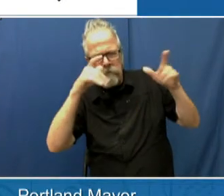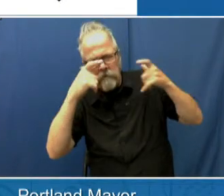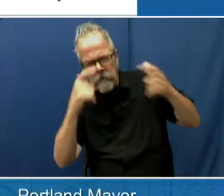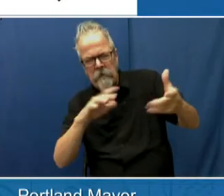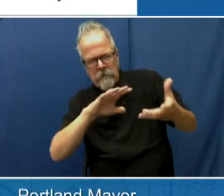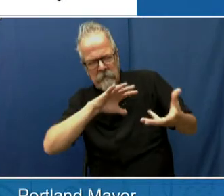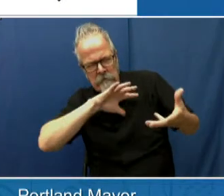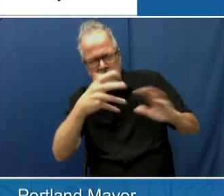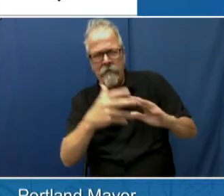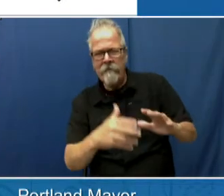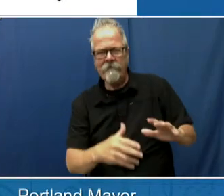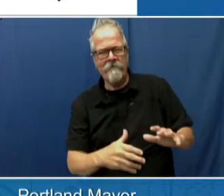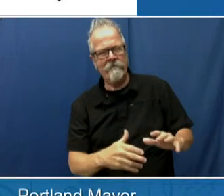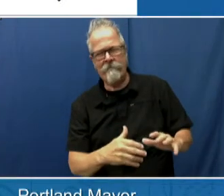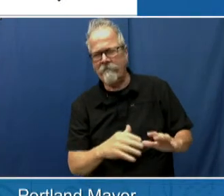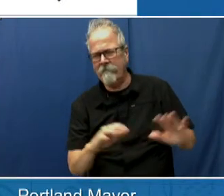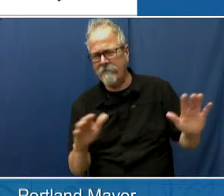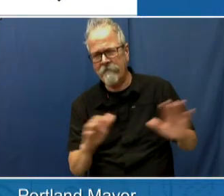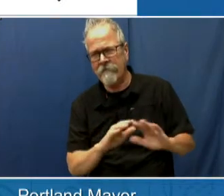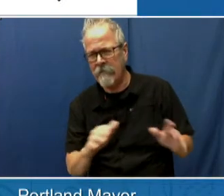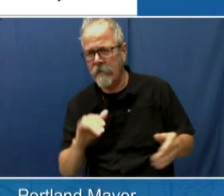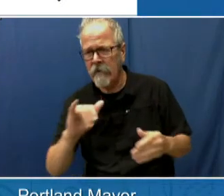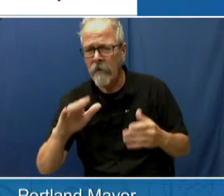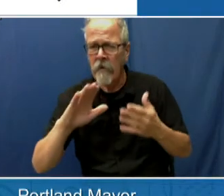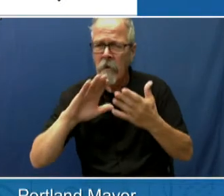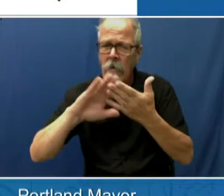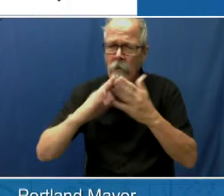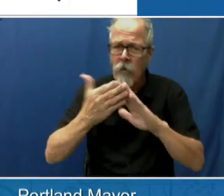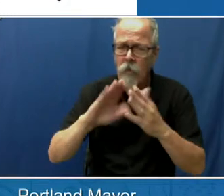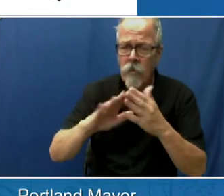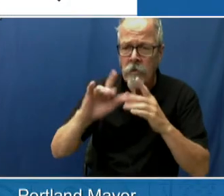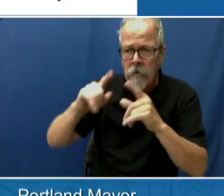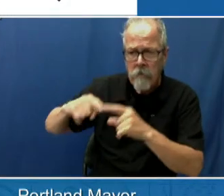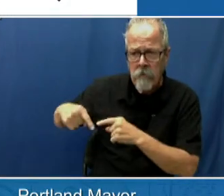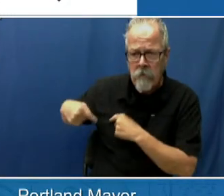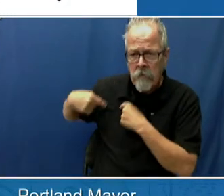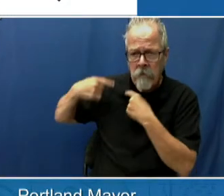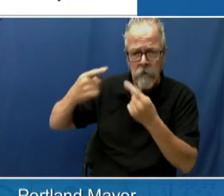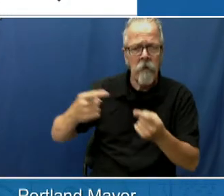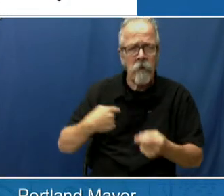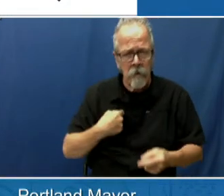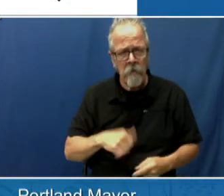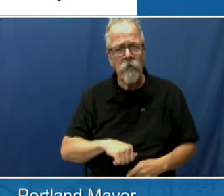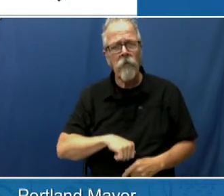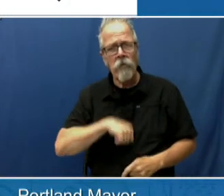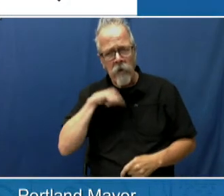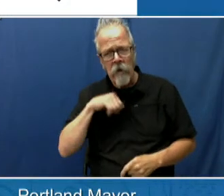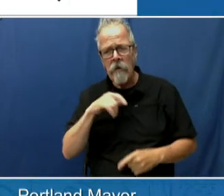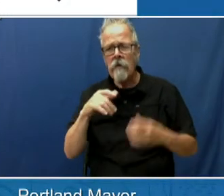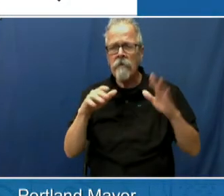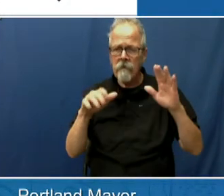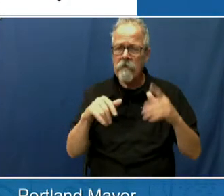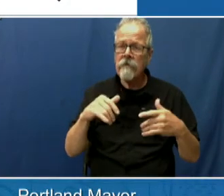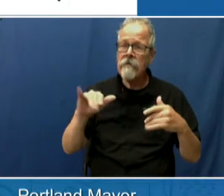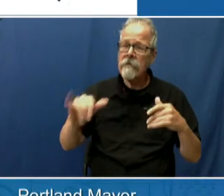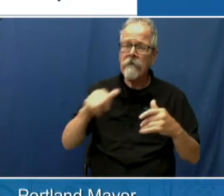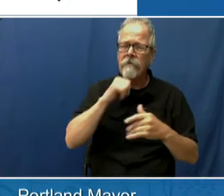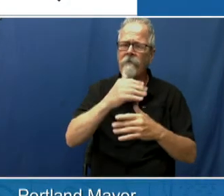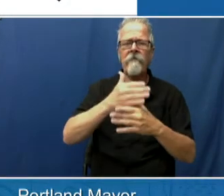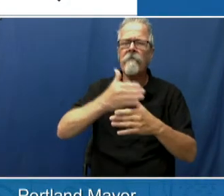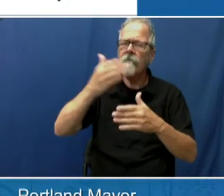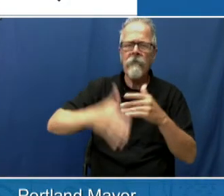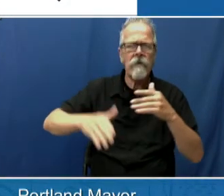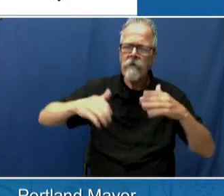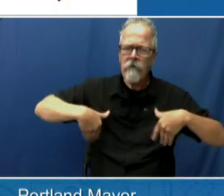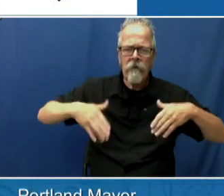progress that we've made as a city already. Yes, we still have a lot of work to do together. Nobody can deny that reality, but